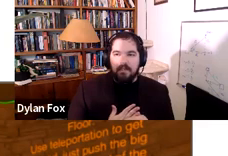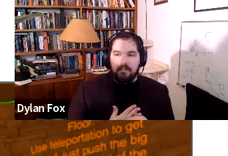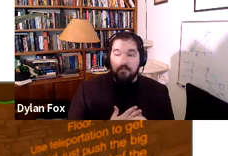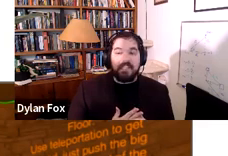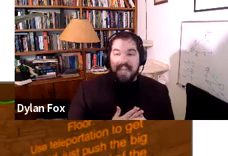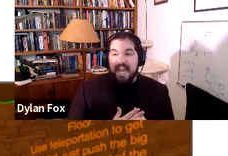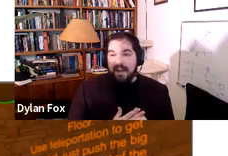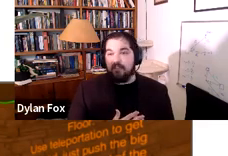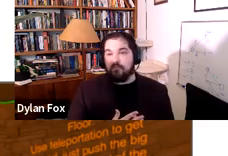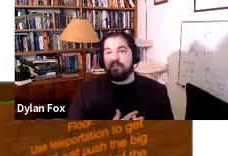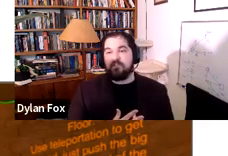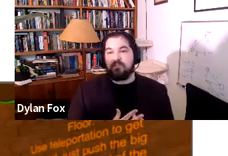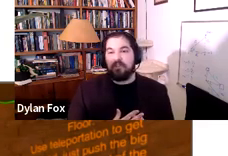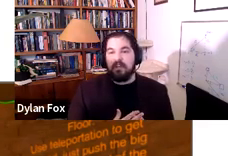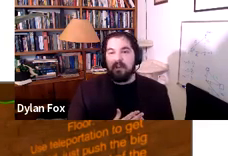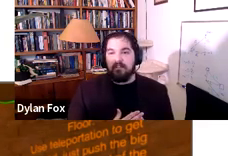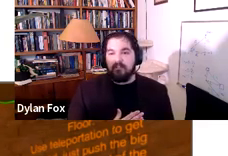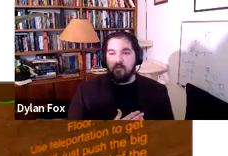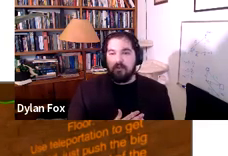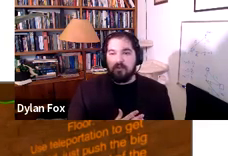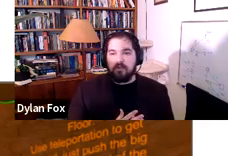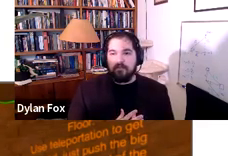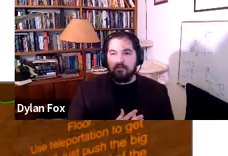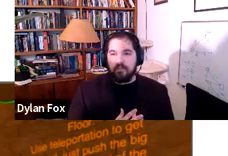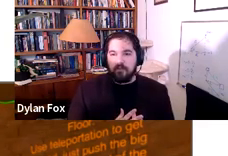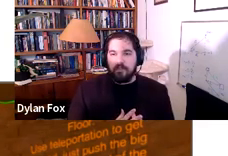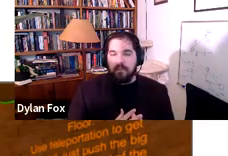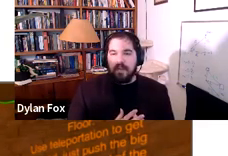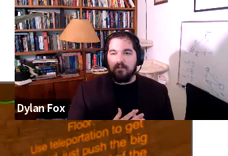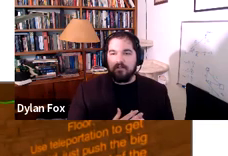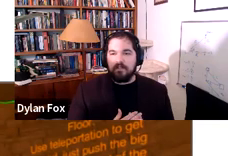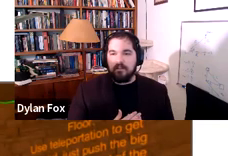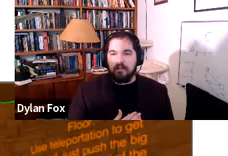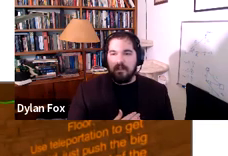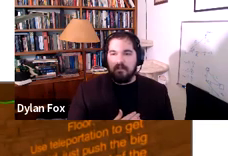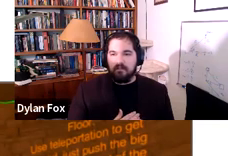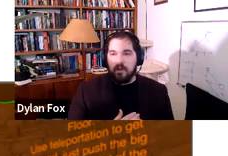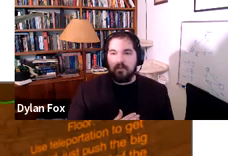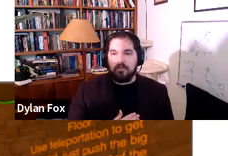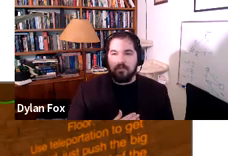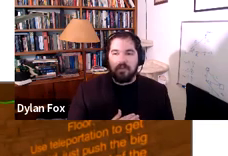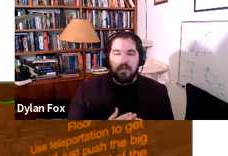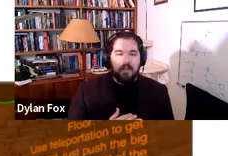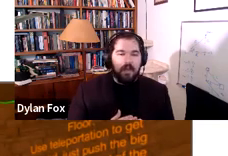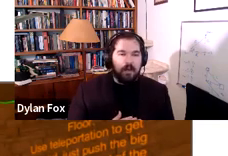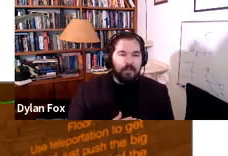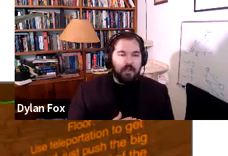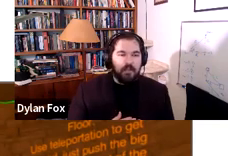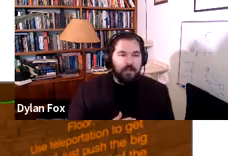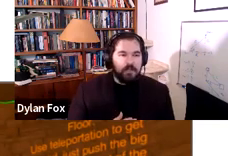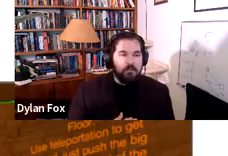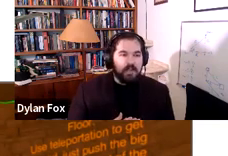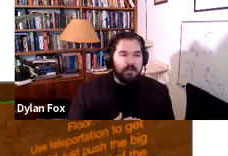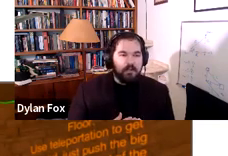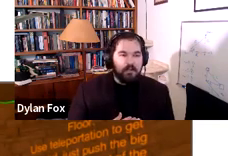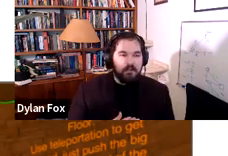and literally 10 other features for visually impaired VR users that could